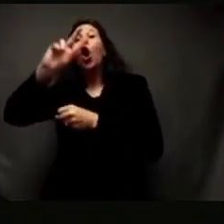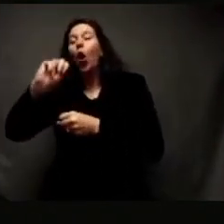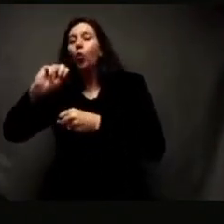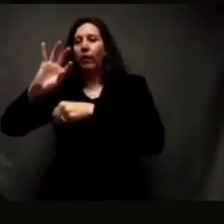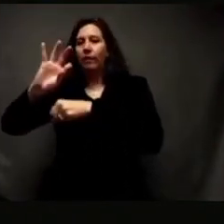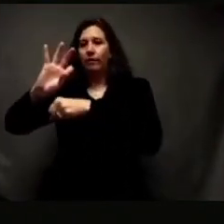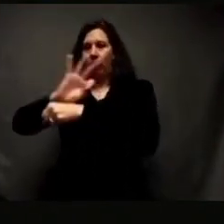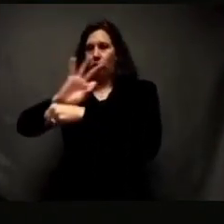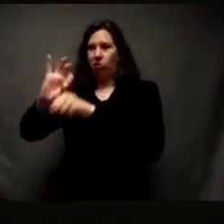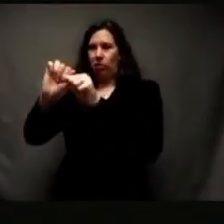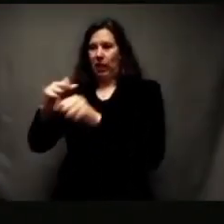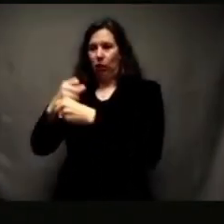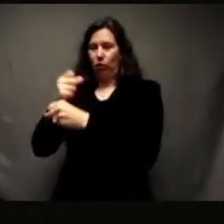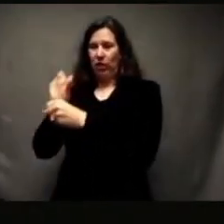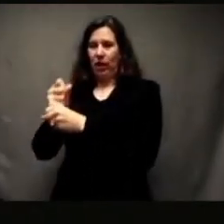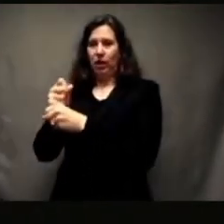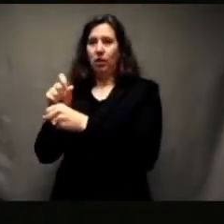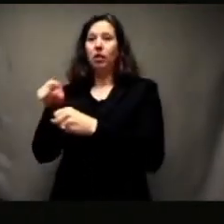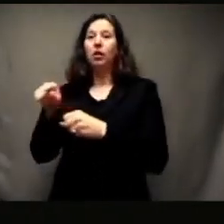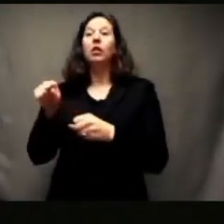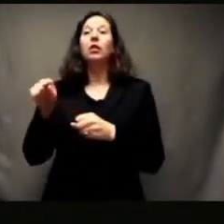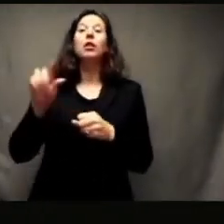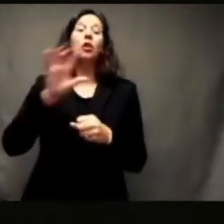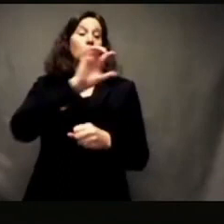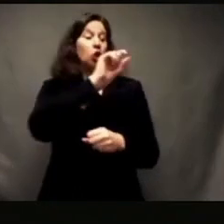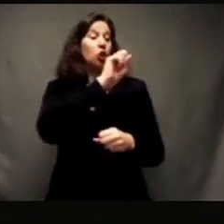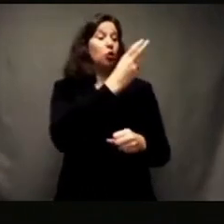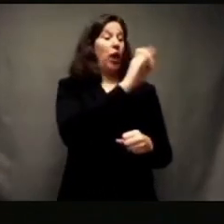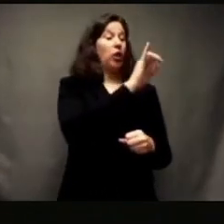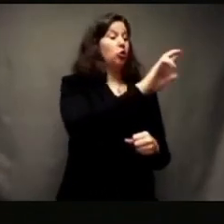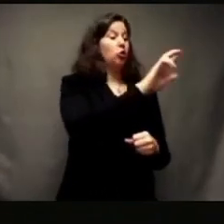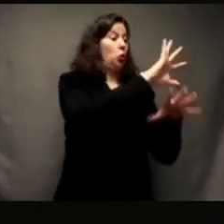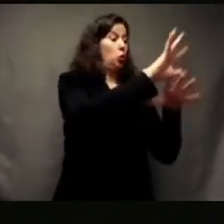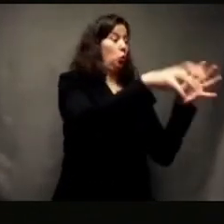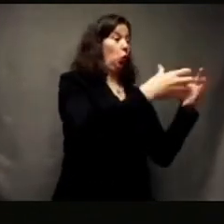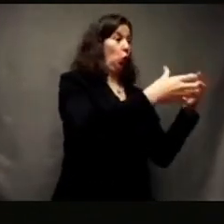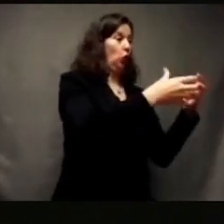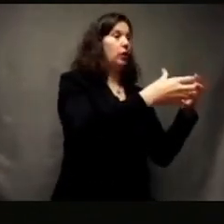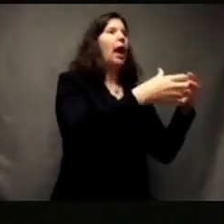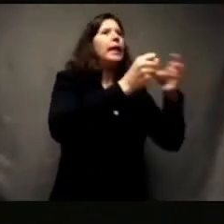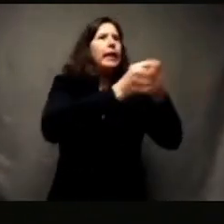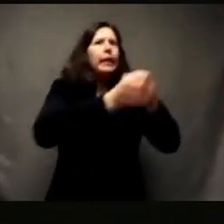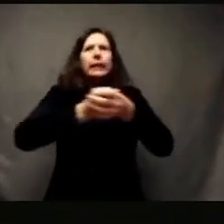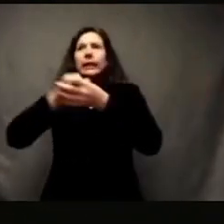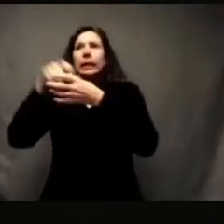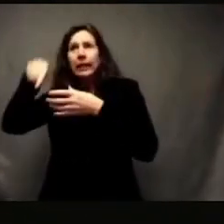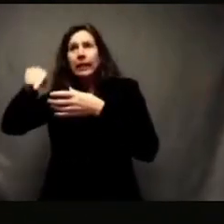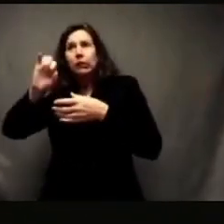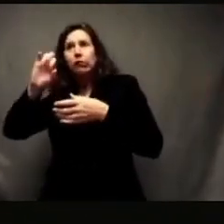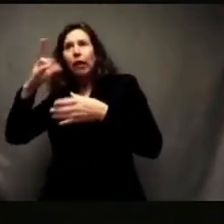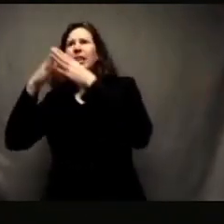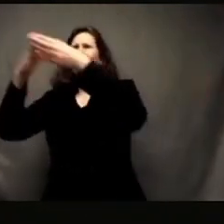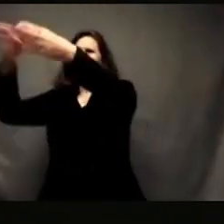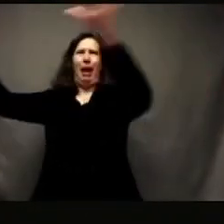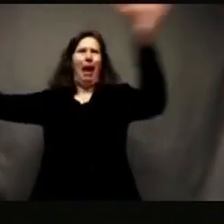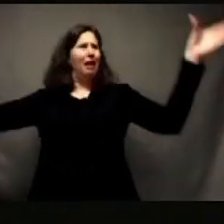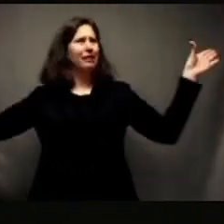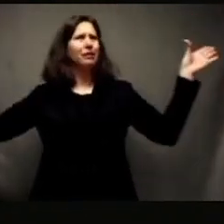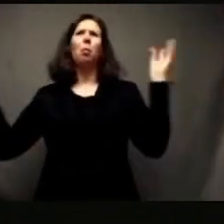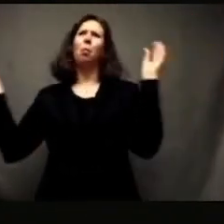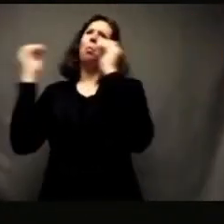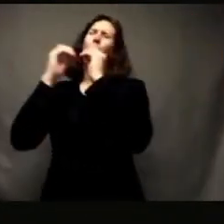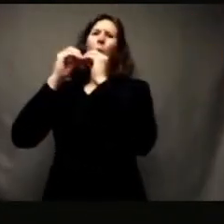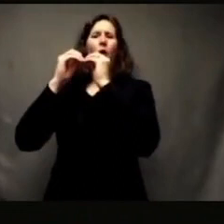all, Scratch kind of takes Scratch Junior's world and just expands it. There's more to do in many different